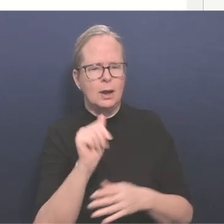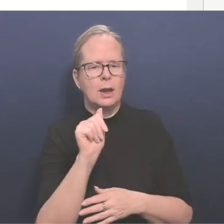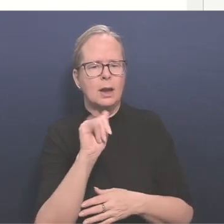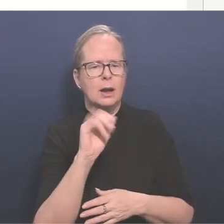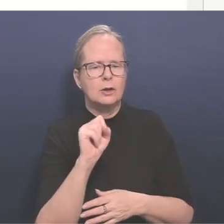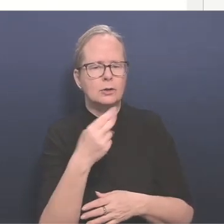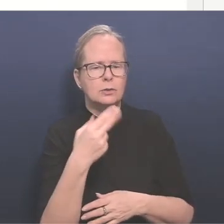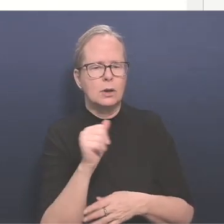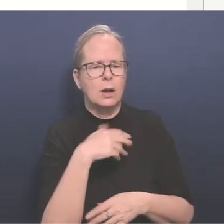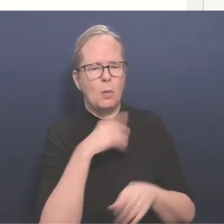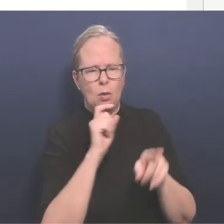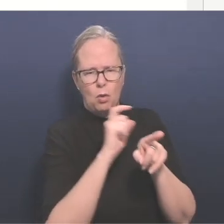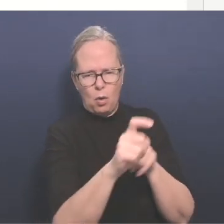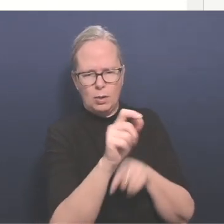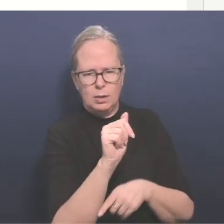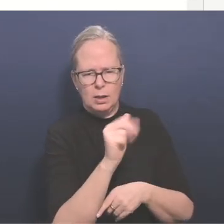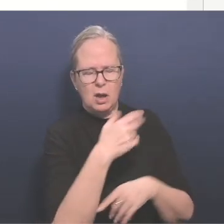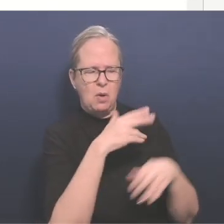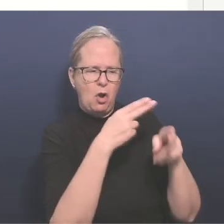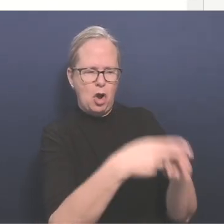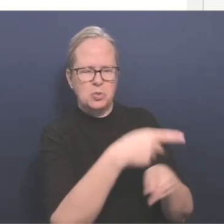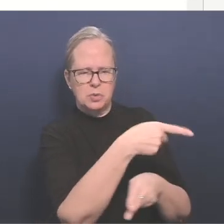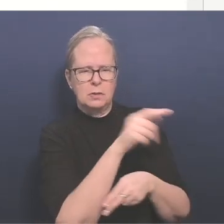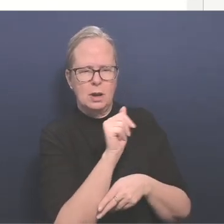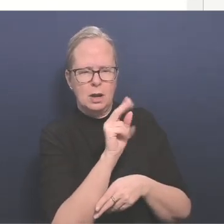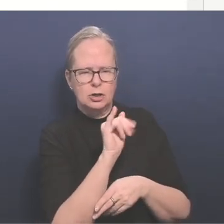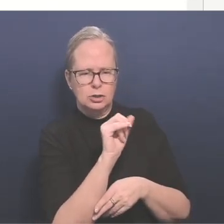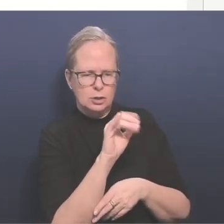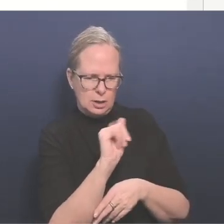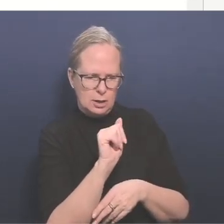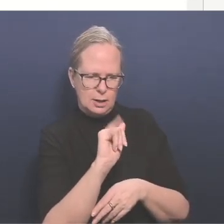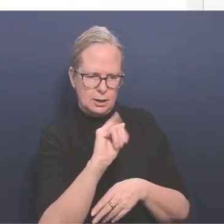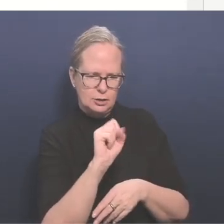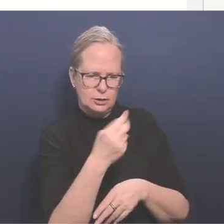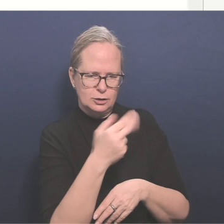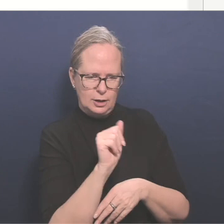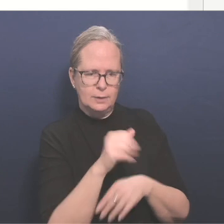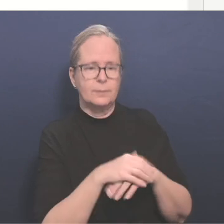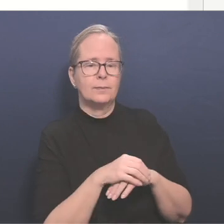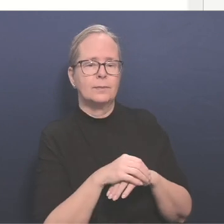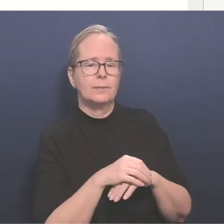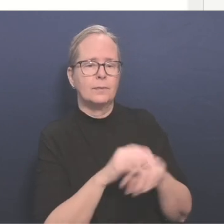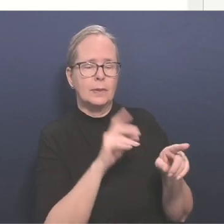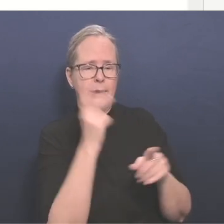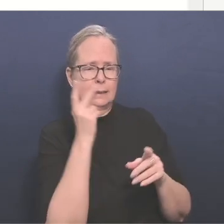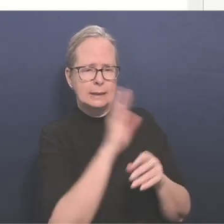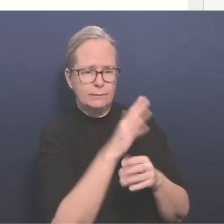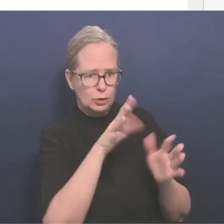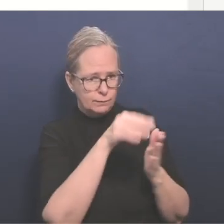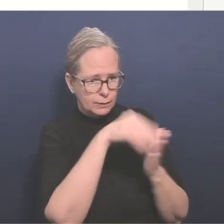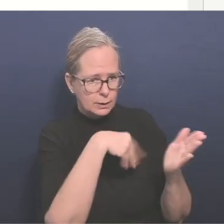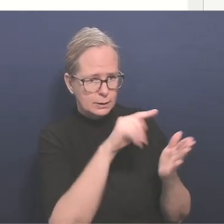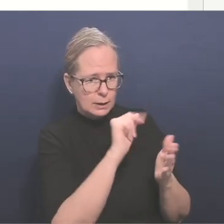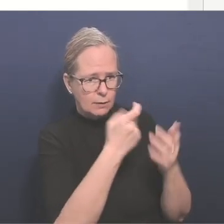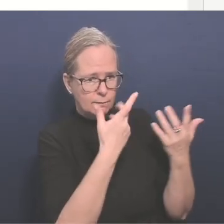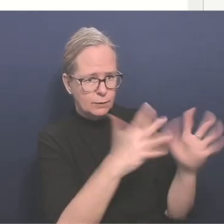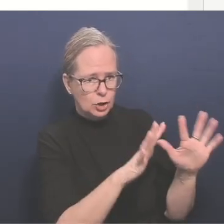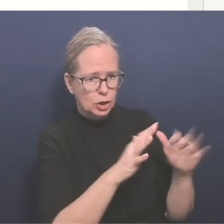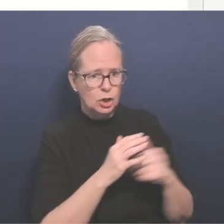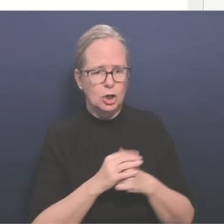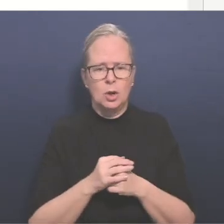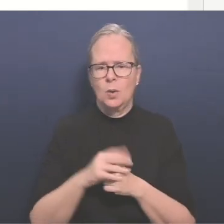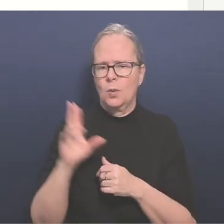right. So Aisha, how much money does everyone in your household together make in 1